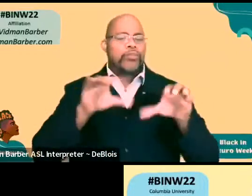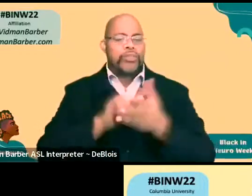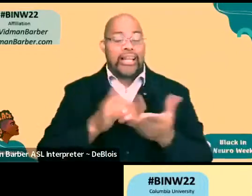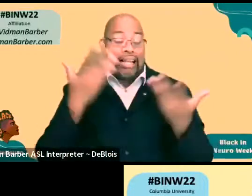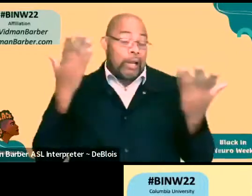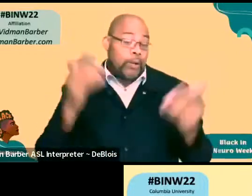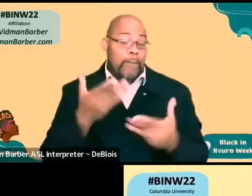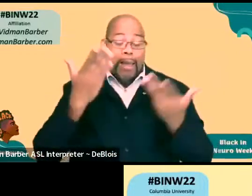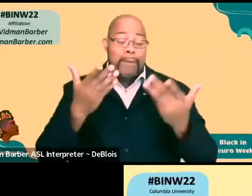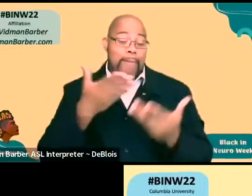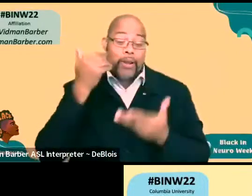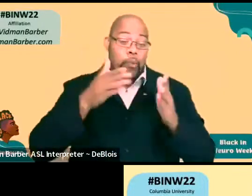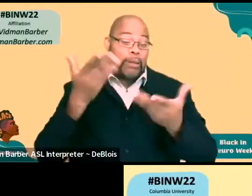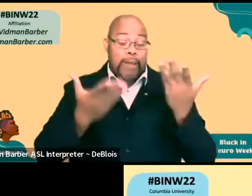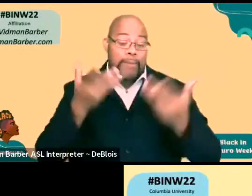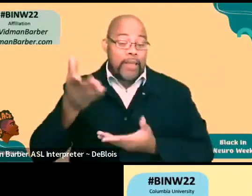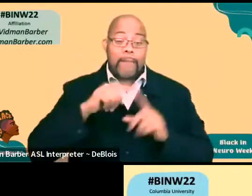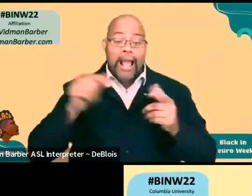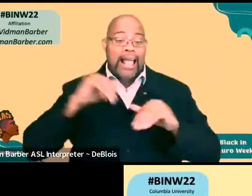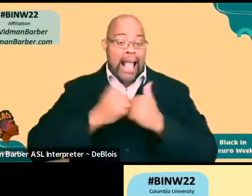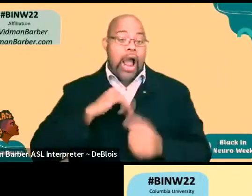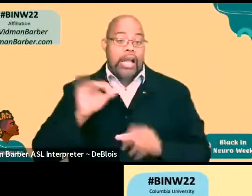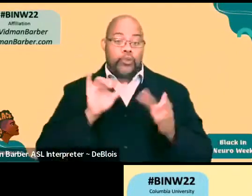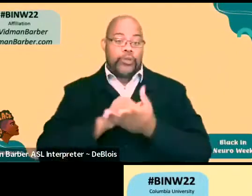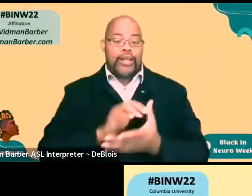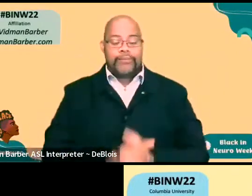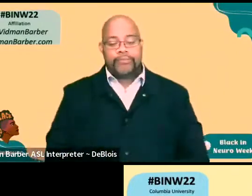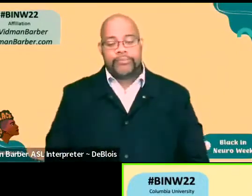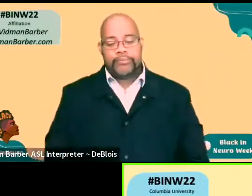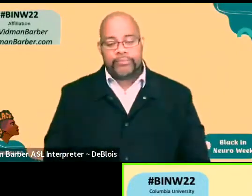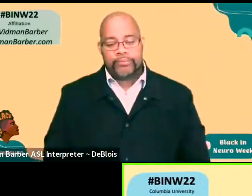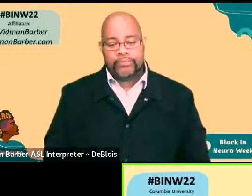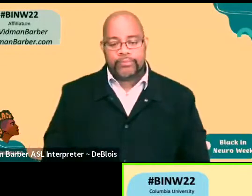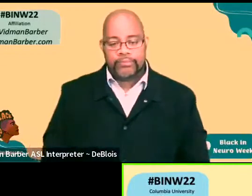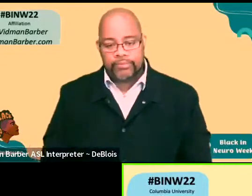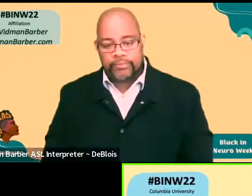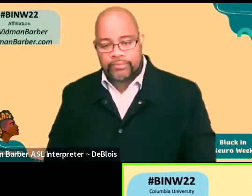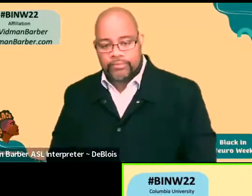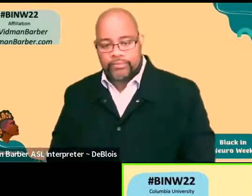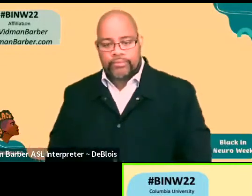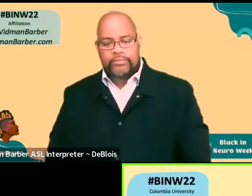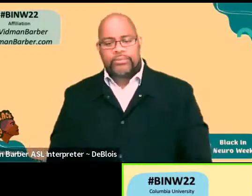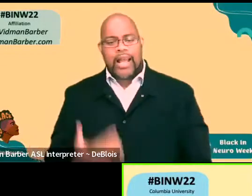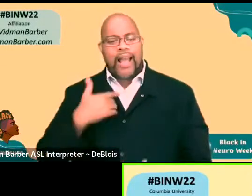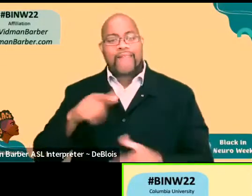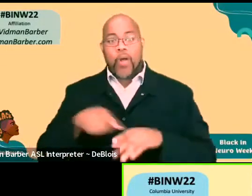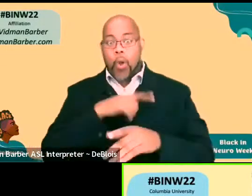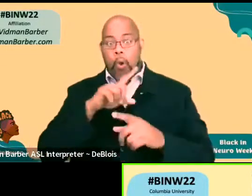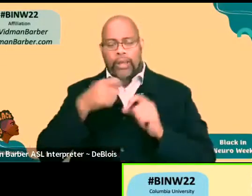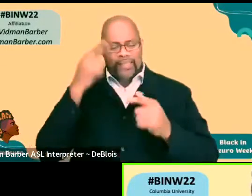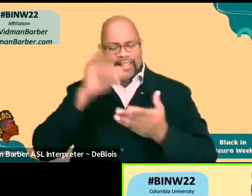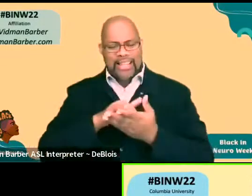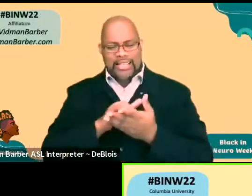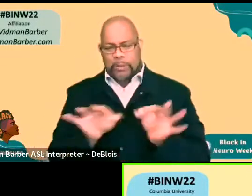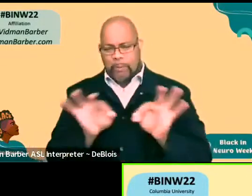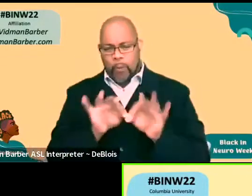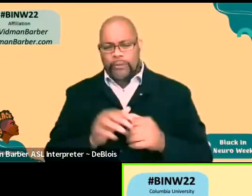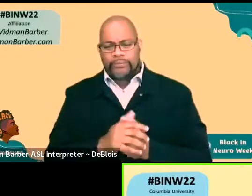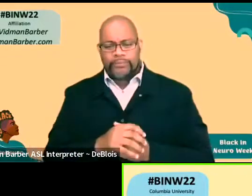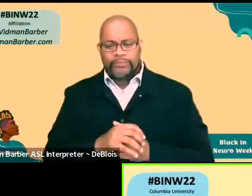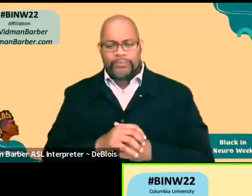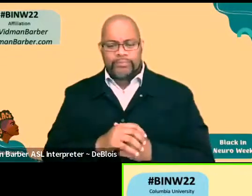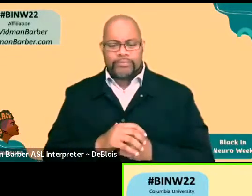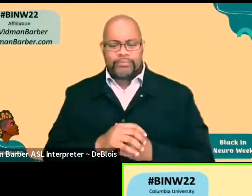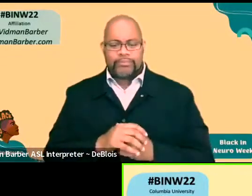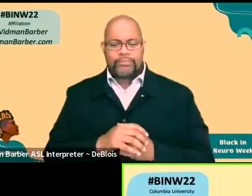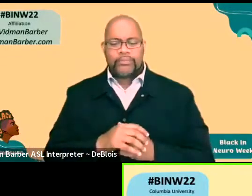know. There's probably better ways out there, but that's how I do it. We have a somewhat long question, but I think it's important. So